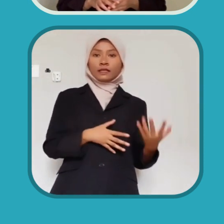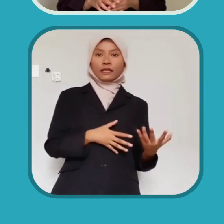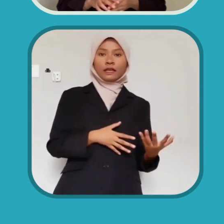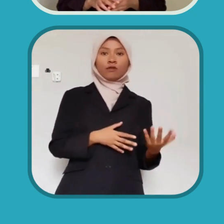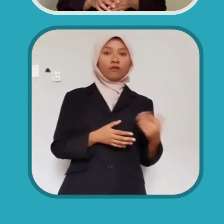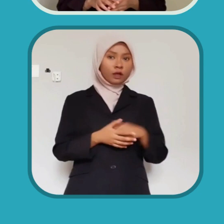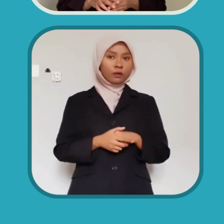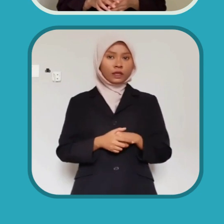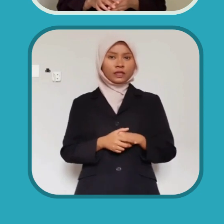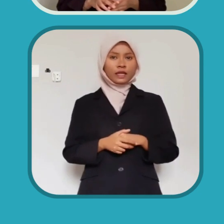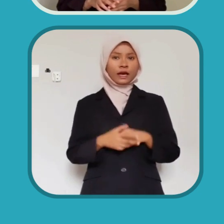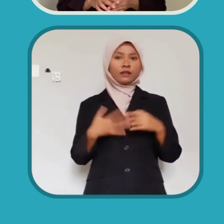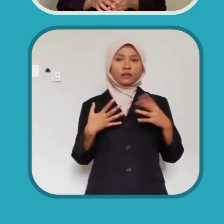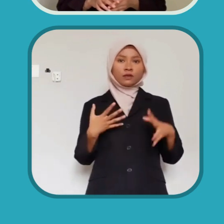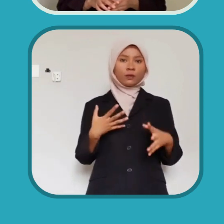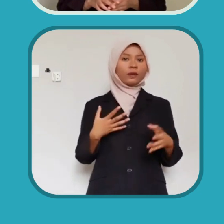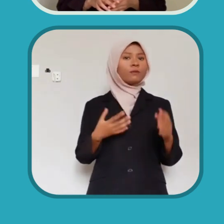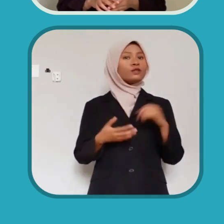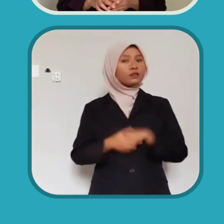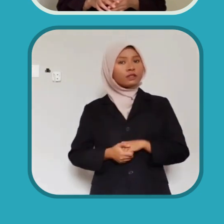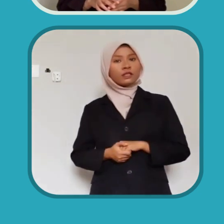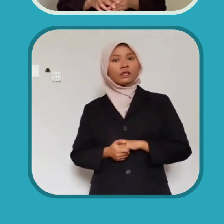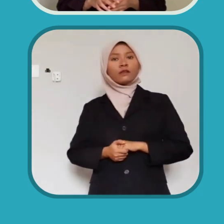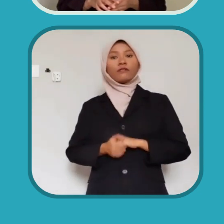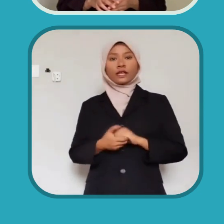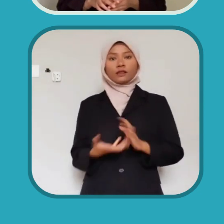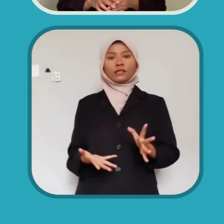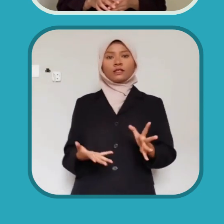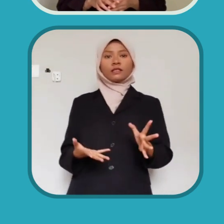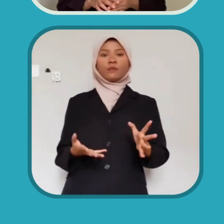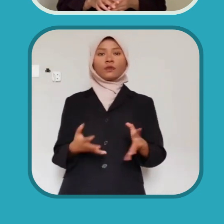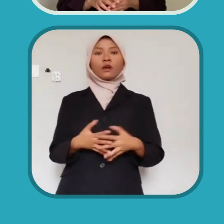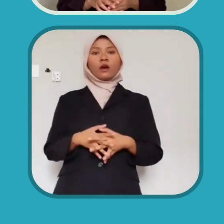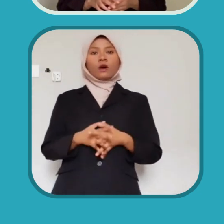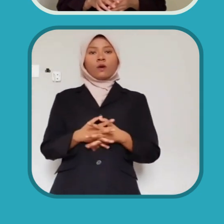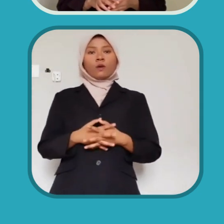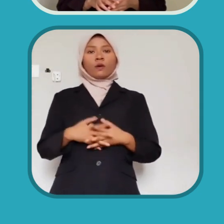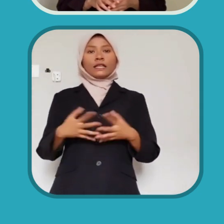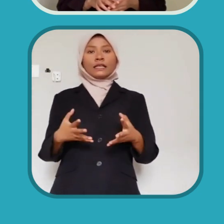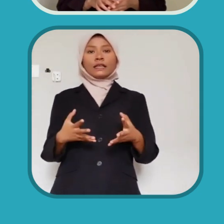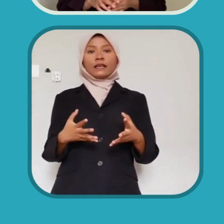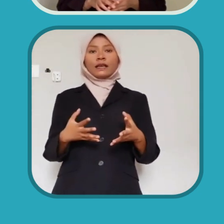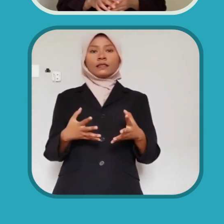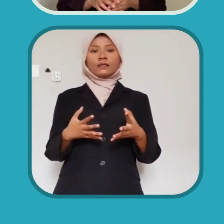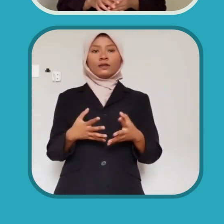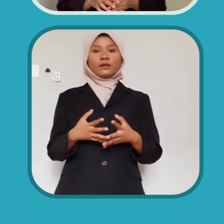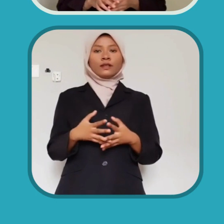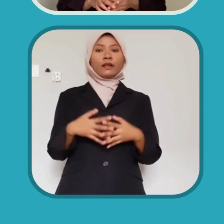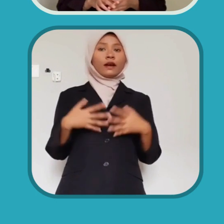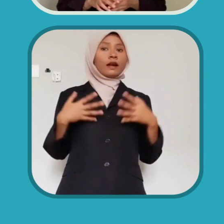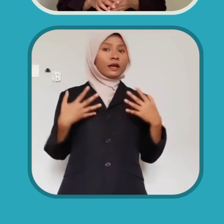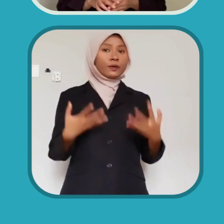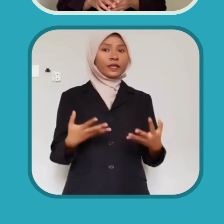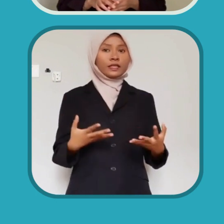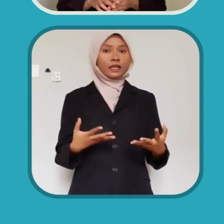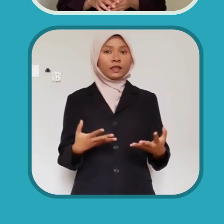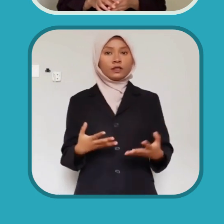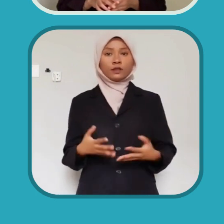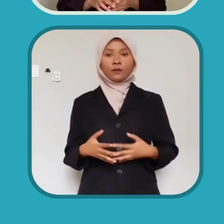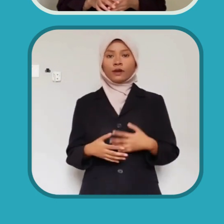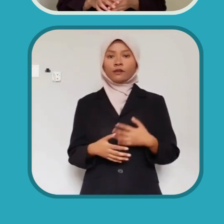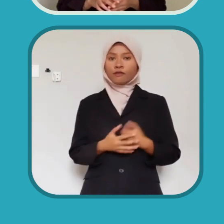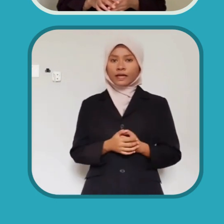linguistic ability in real world can also be motivational factors. Watching kids use their